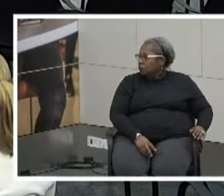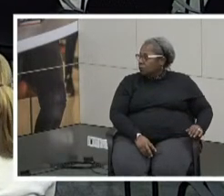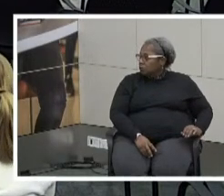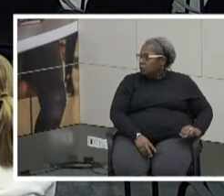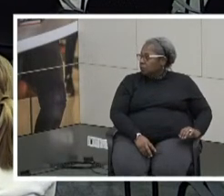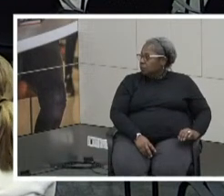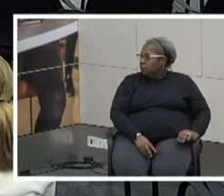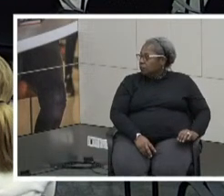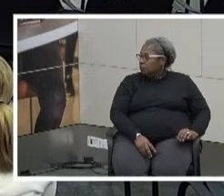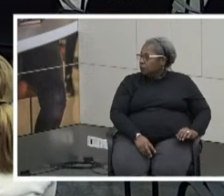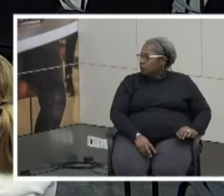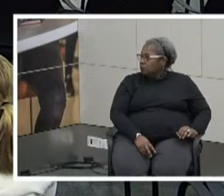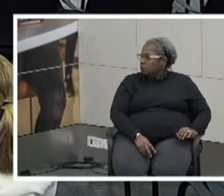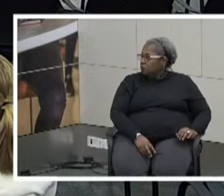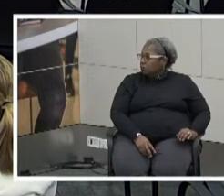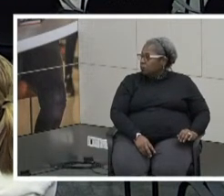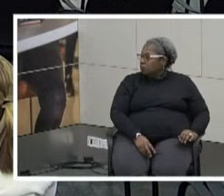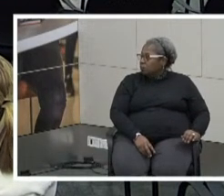begin